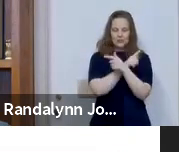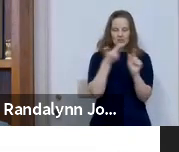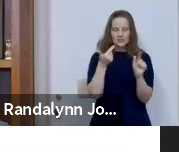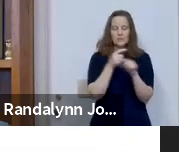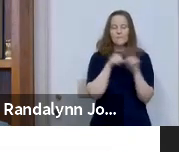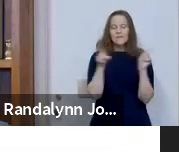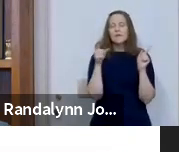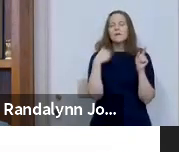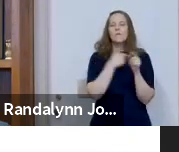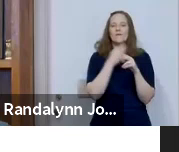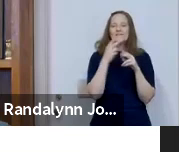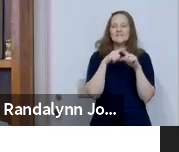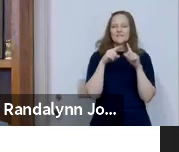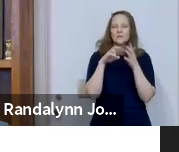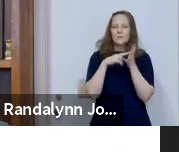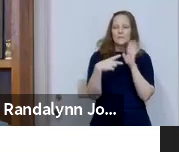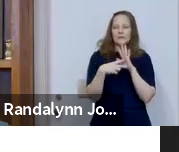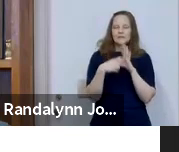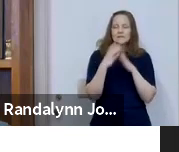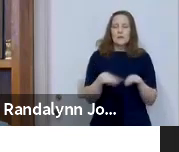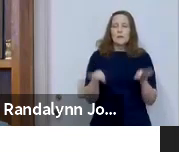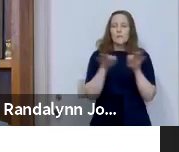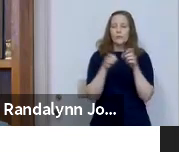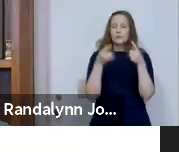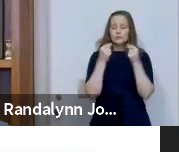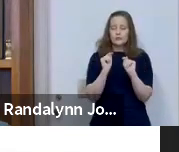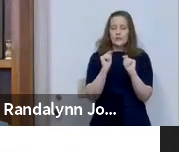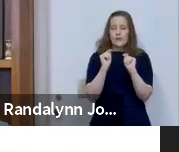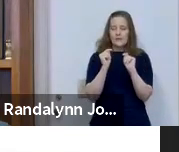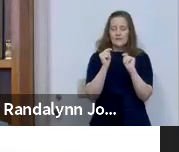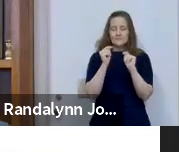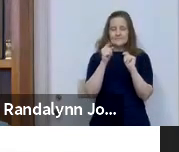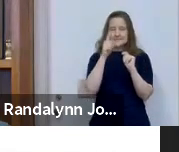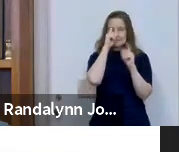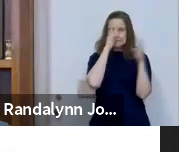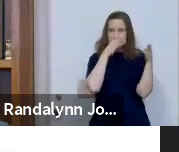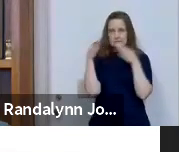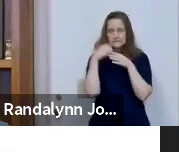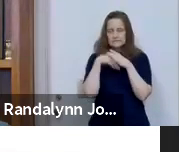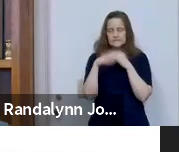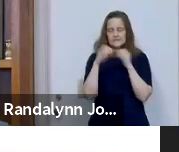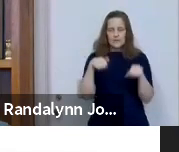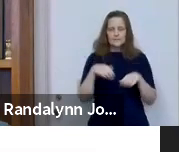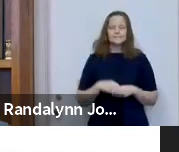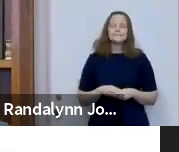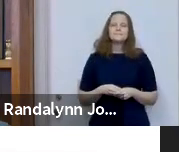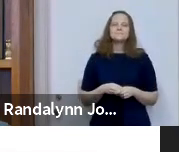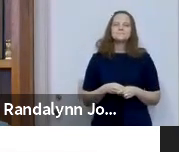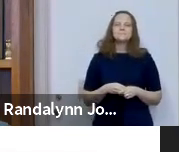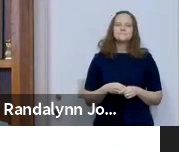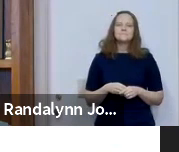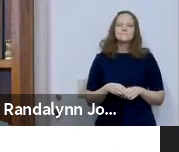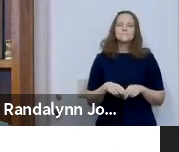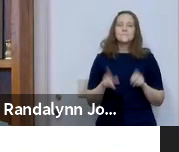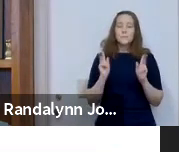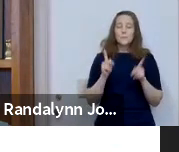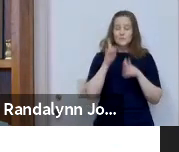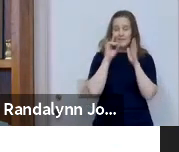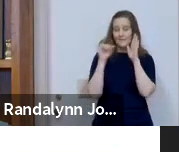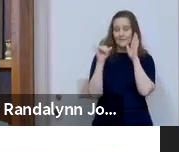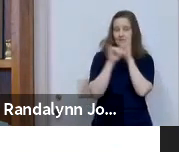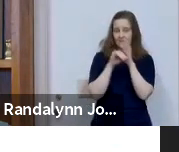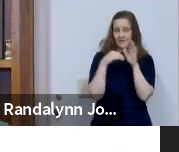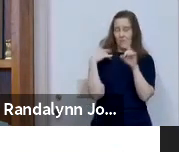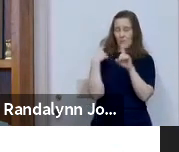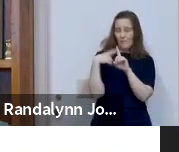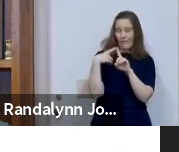and mean different things. And so it's important to try to keep those straight if we can. Once someone has been identified as having a positive